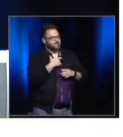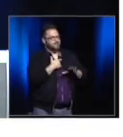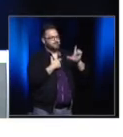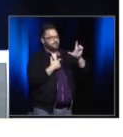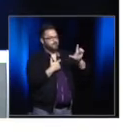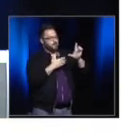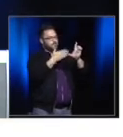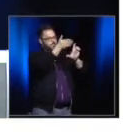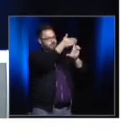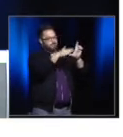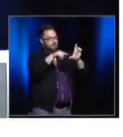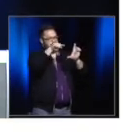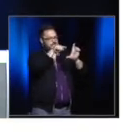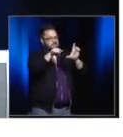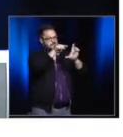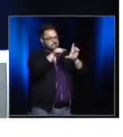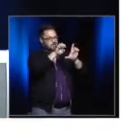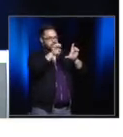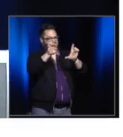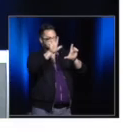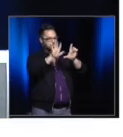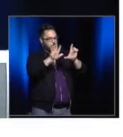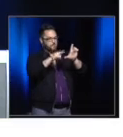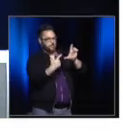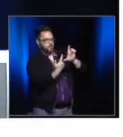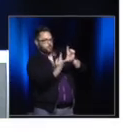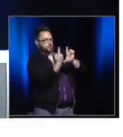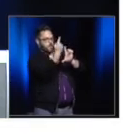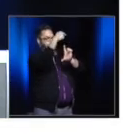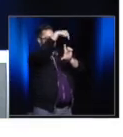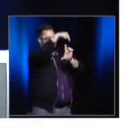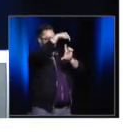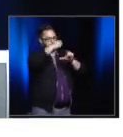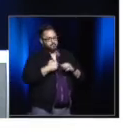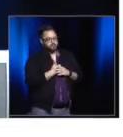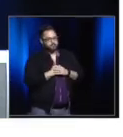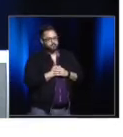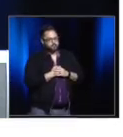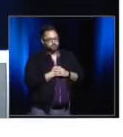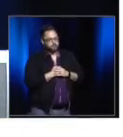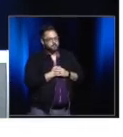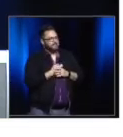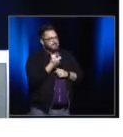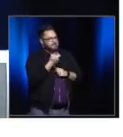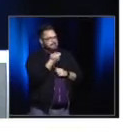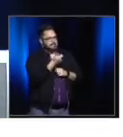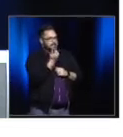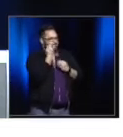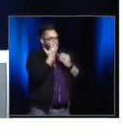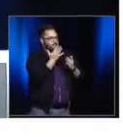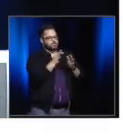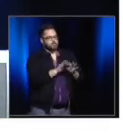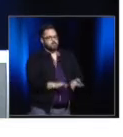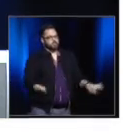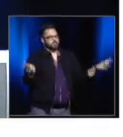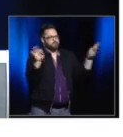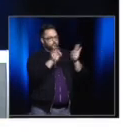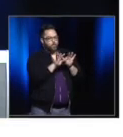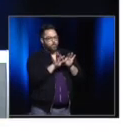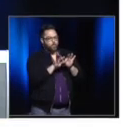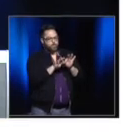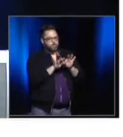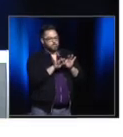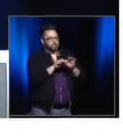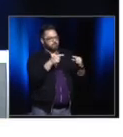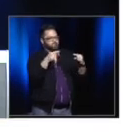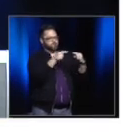South Island and has come up the east coast of the North Island. This meagre amount of information has been critical to tempering the often fractious